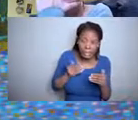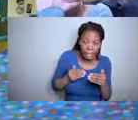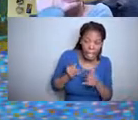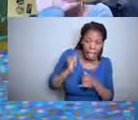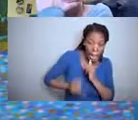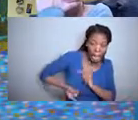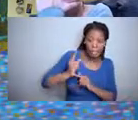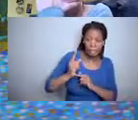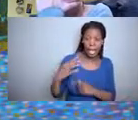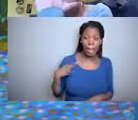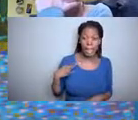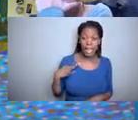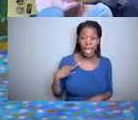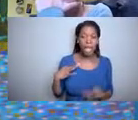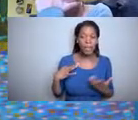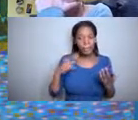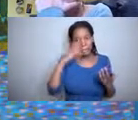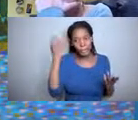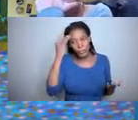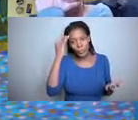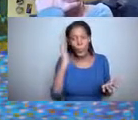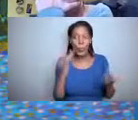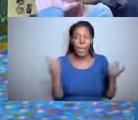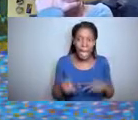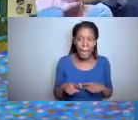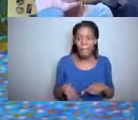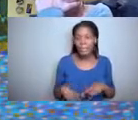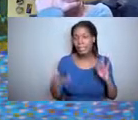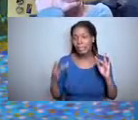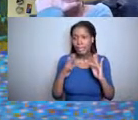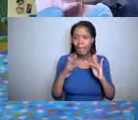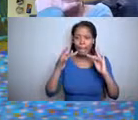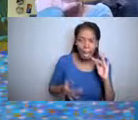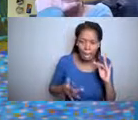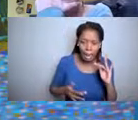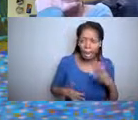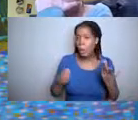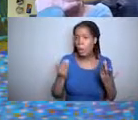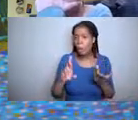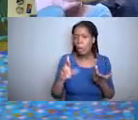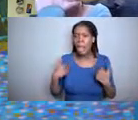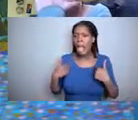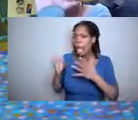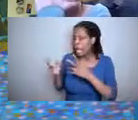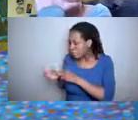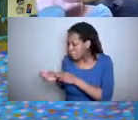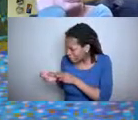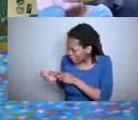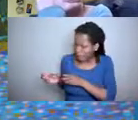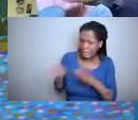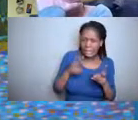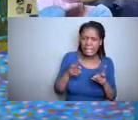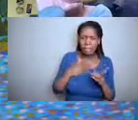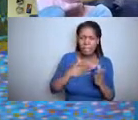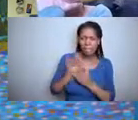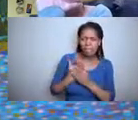like oh there's snafus and you know technology or uh trying to bring this file in and try